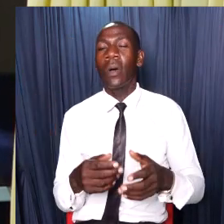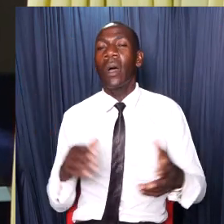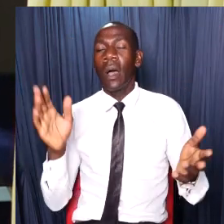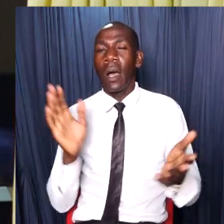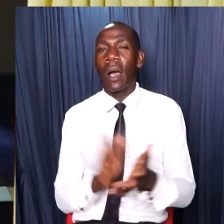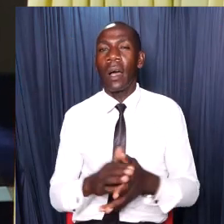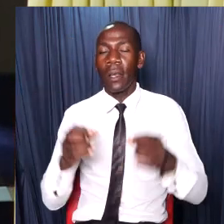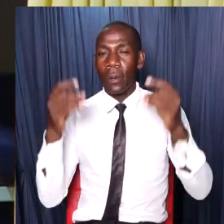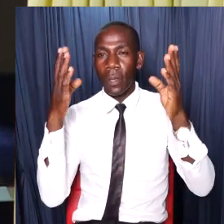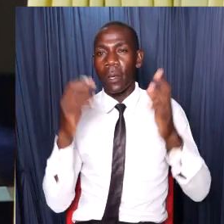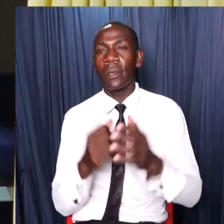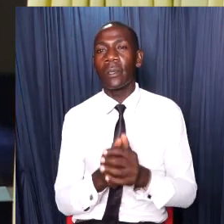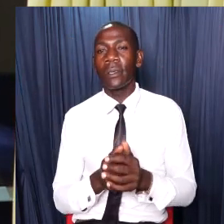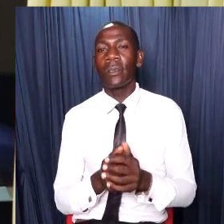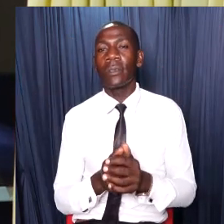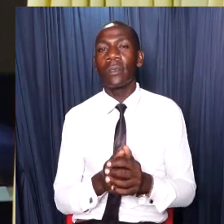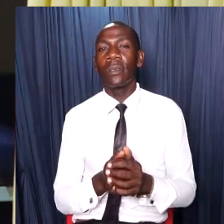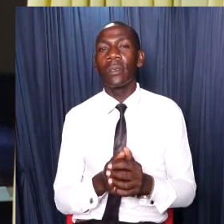Hallelujah.